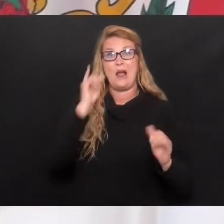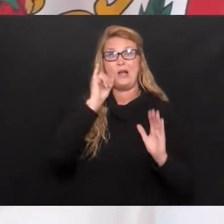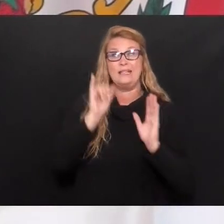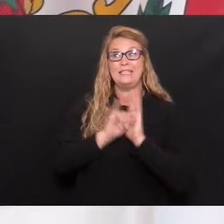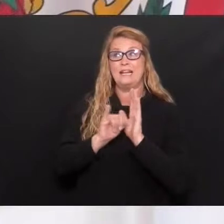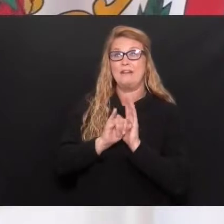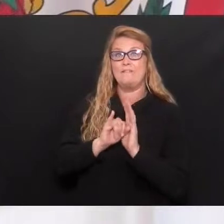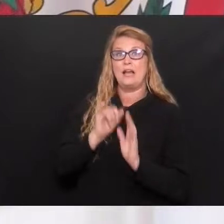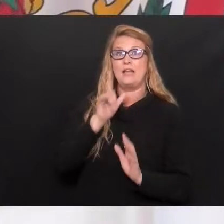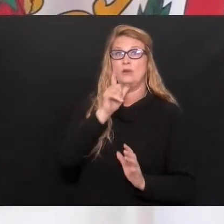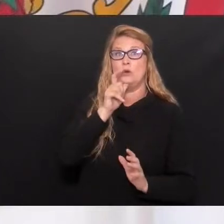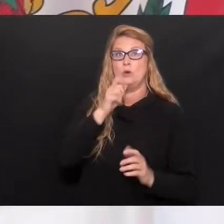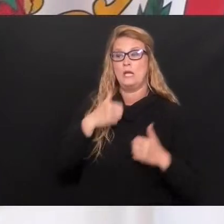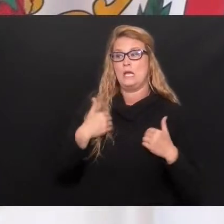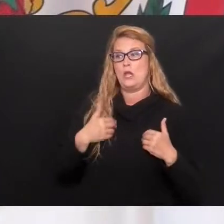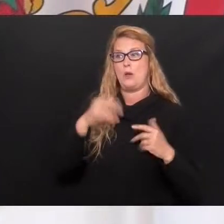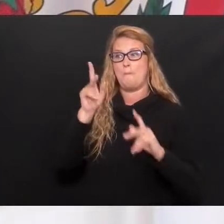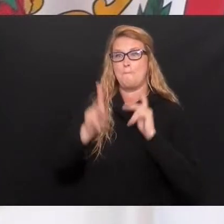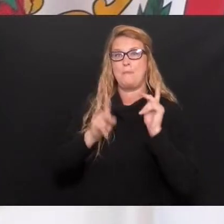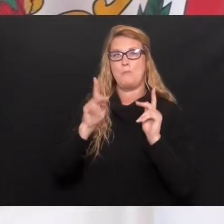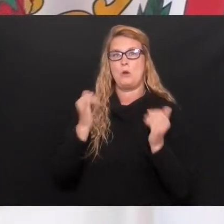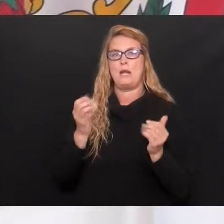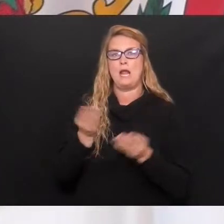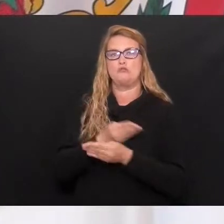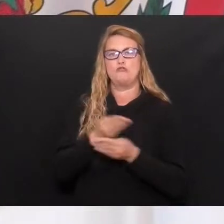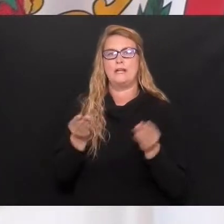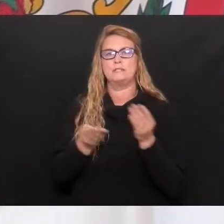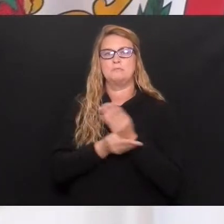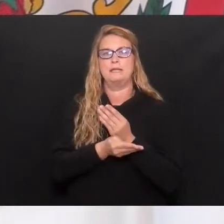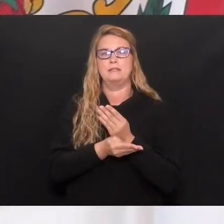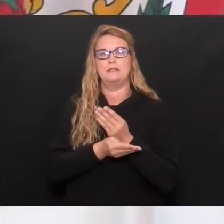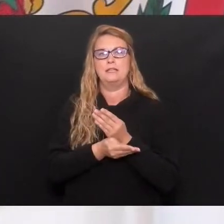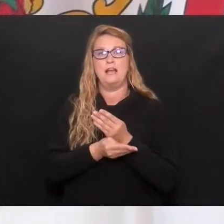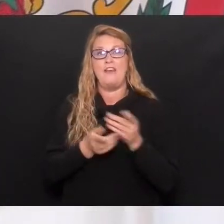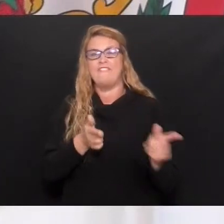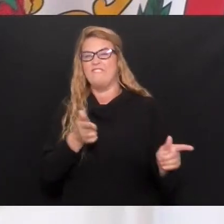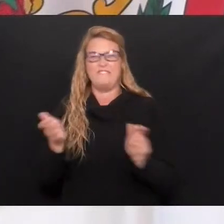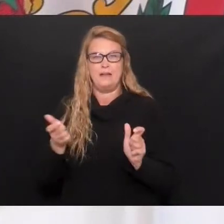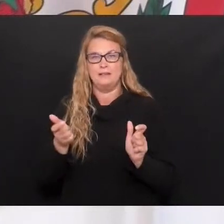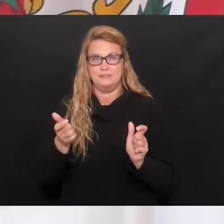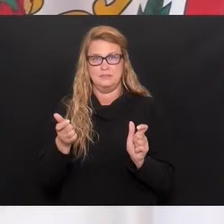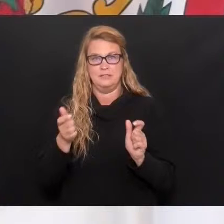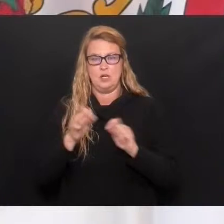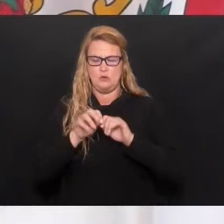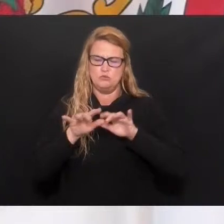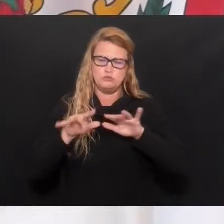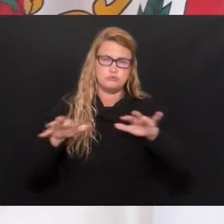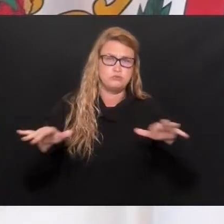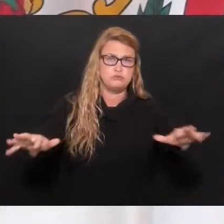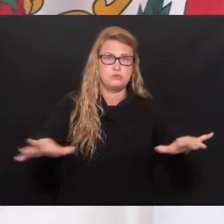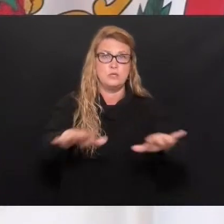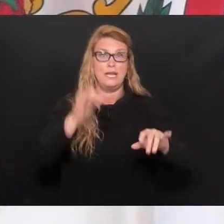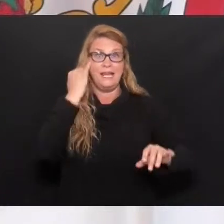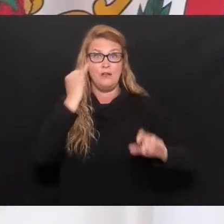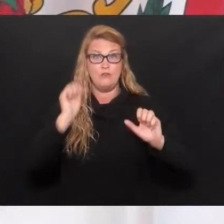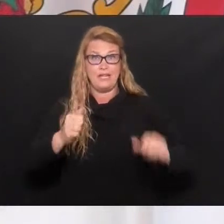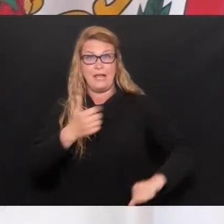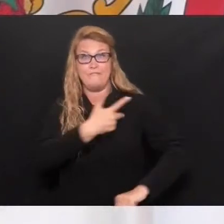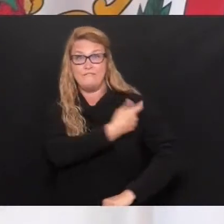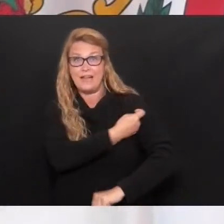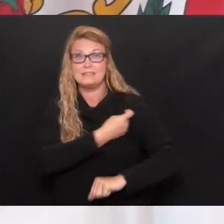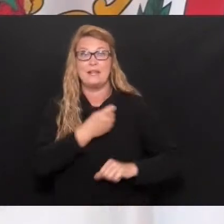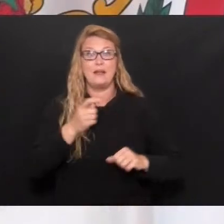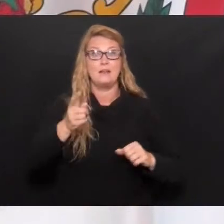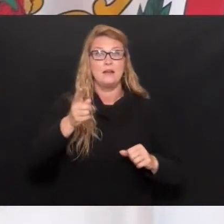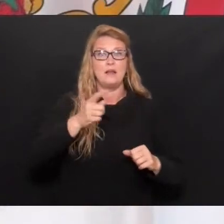that are transmitting this thing very, very rapidly. And with all that, if we can get them vaccinated, we'll